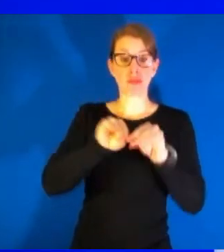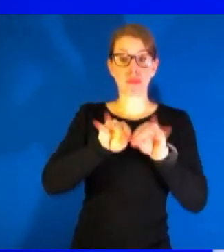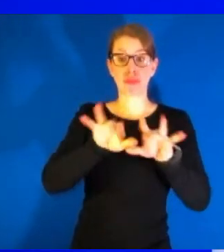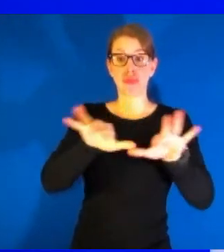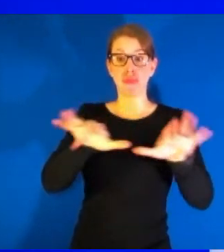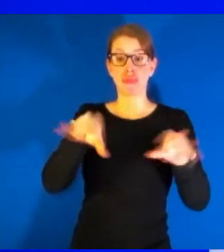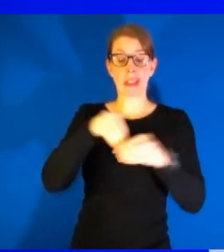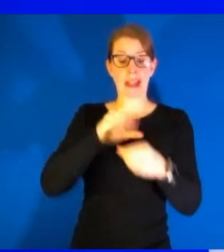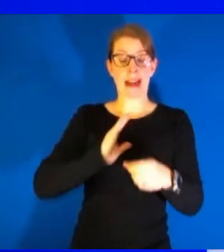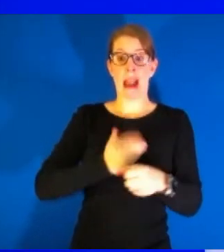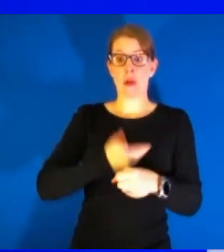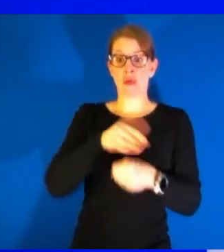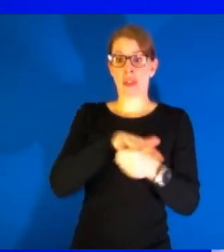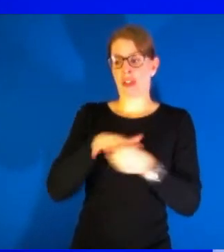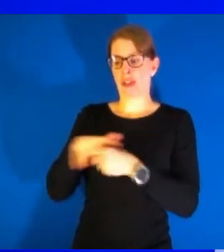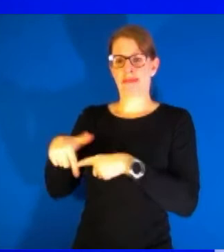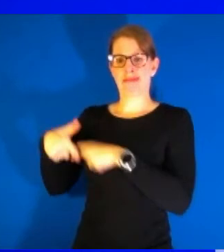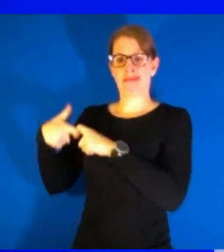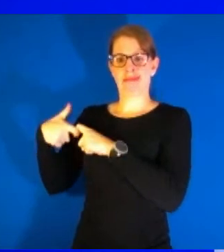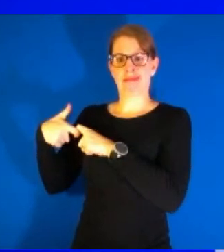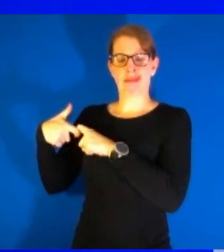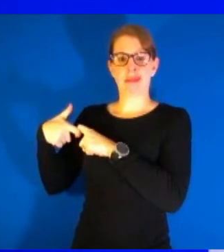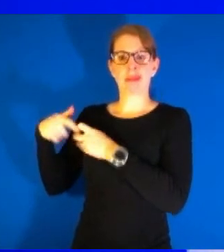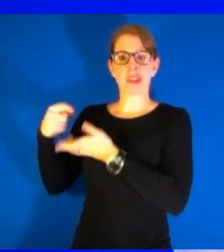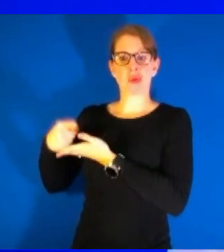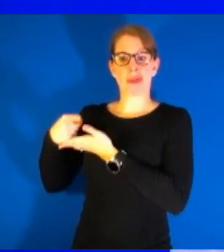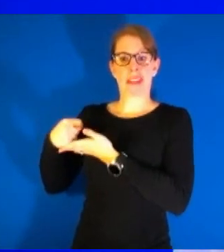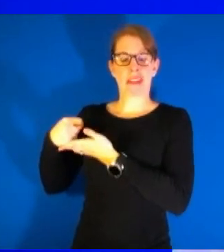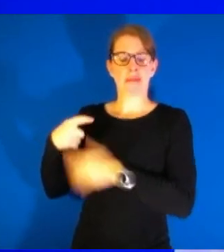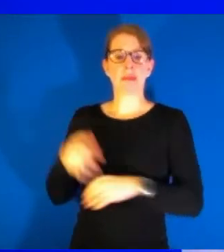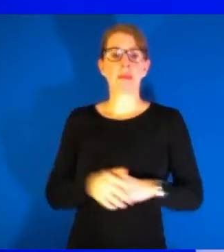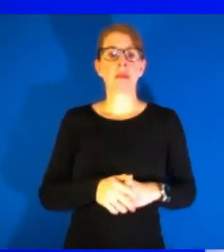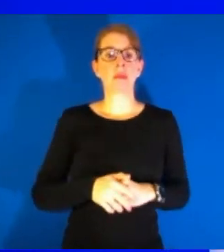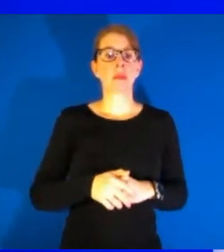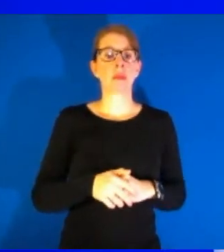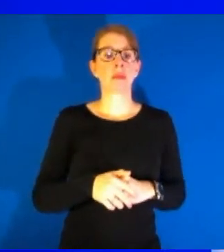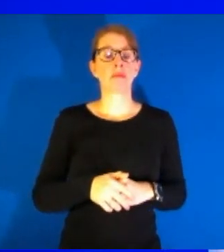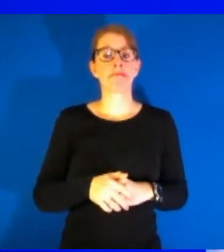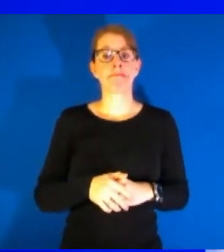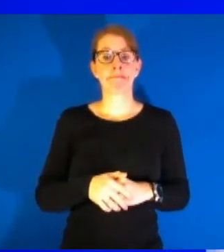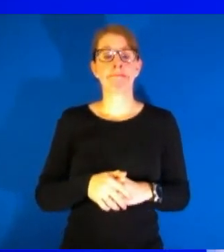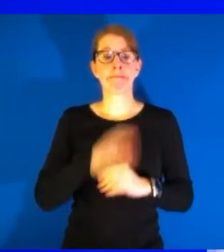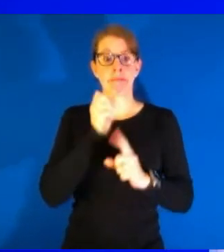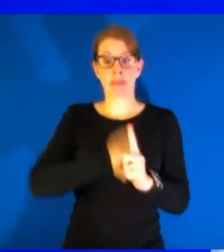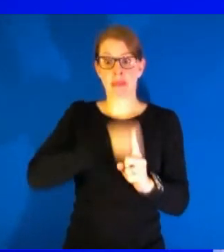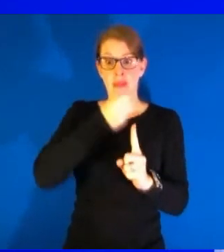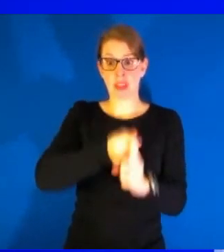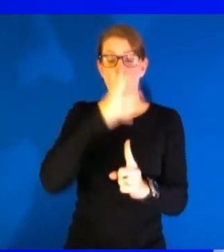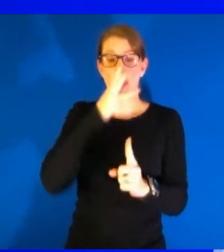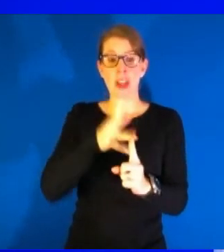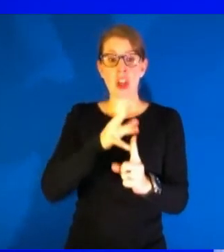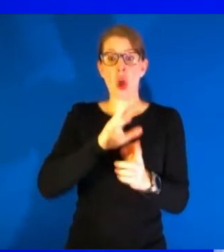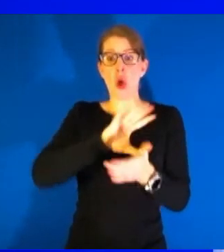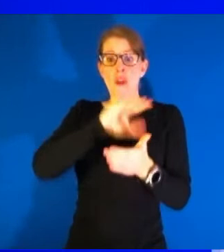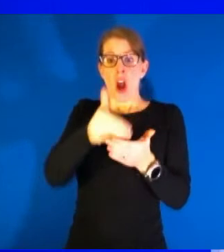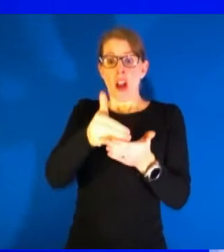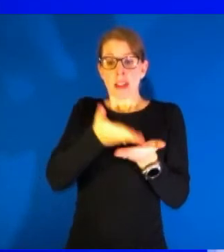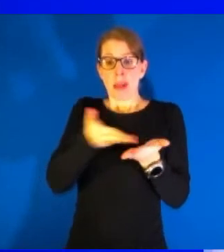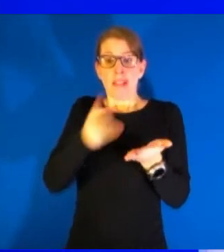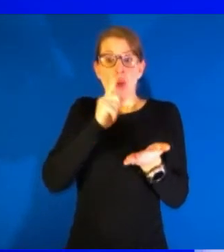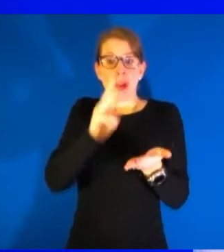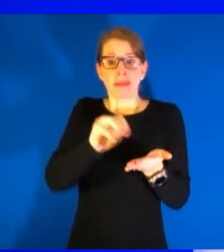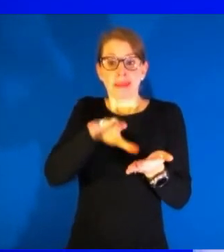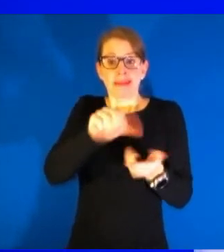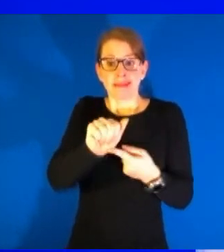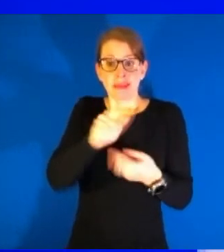region, and so that's nothing new. I think the major impact, though, is going to be overall supply of monoclonal antibodies to treat patients. We